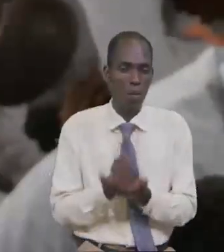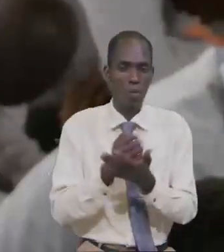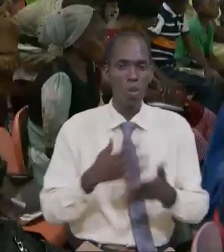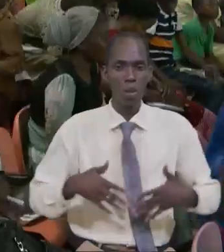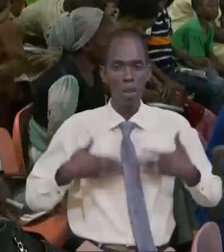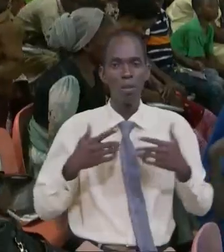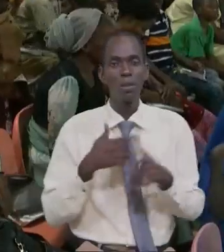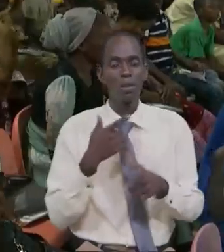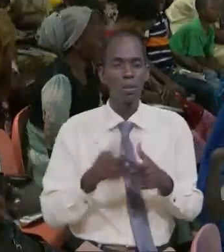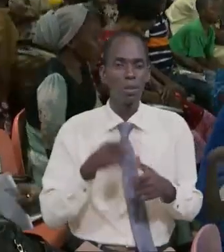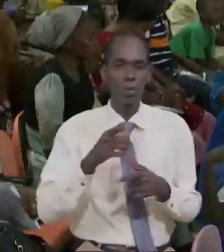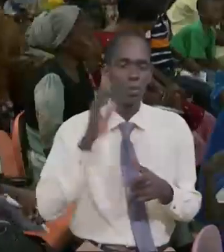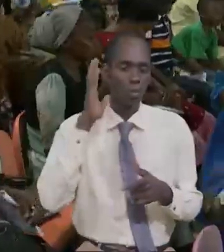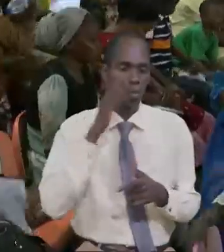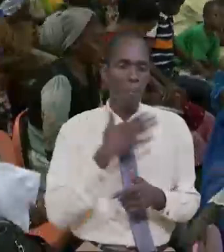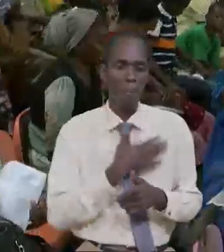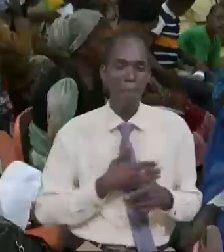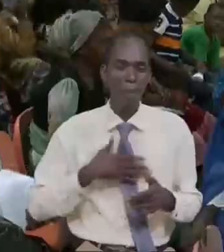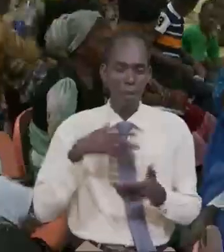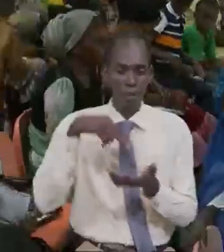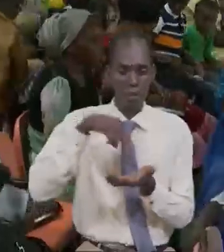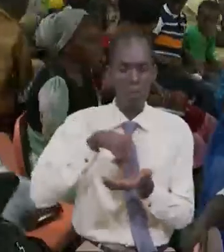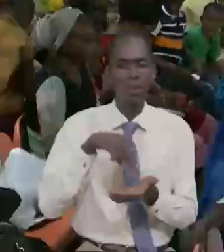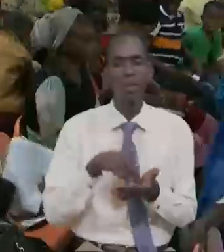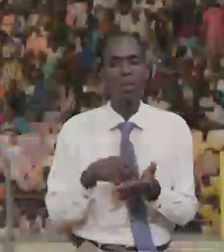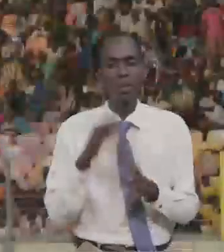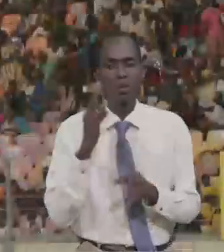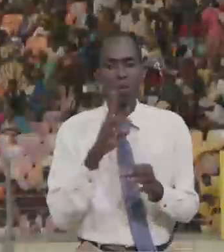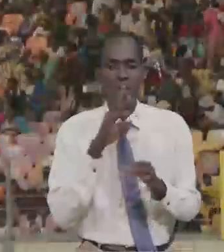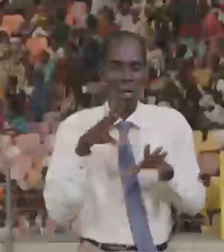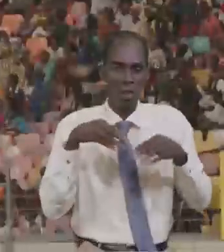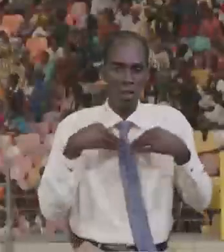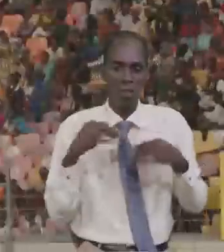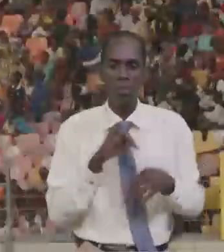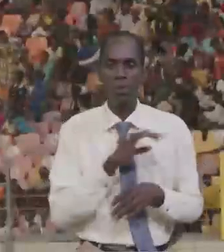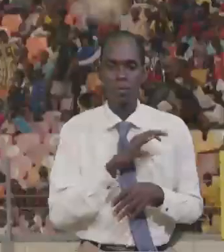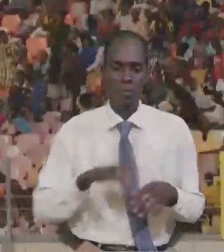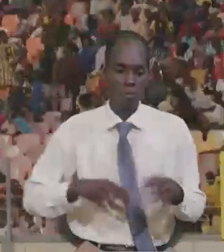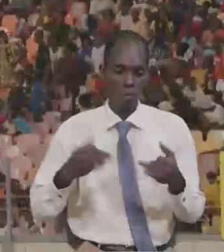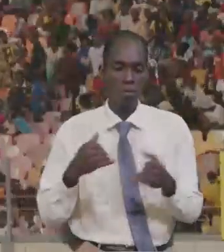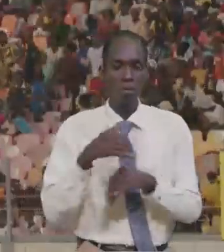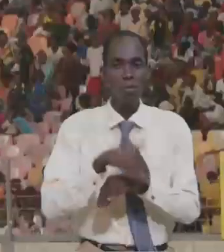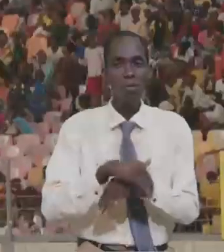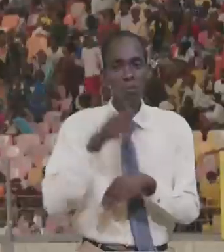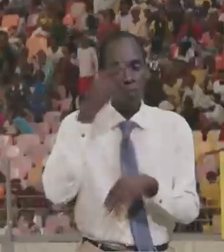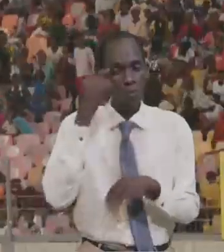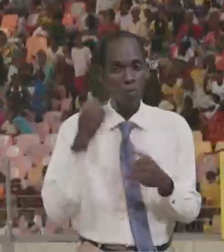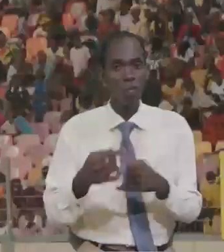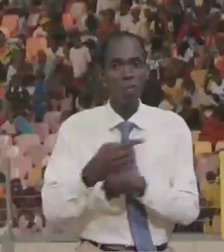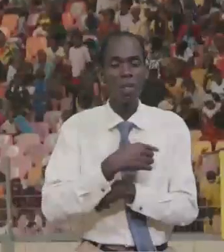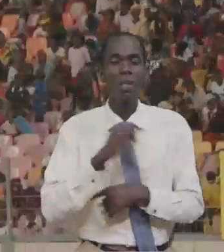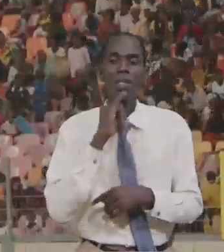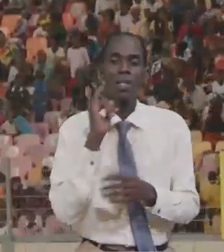that day. A day of change. A day of transformation. And a day of conversion. All the sins of the past, the Lord